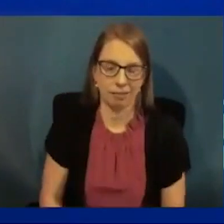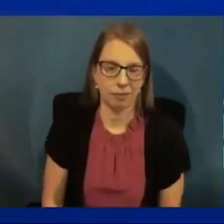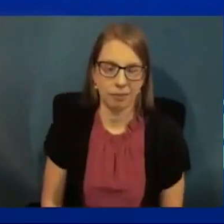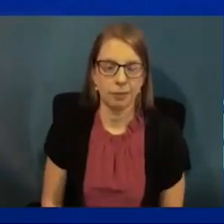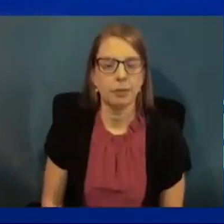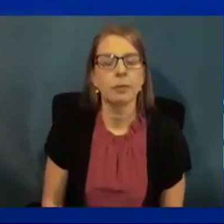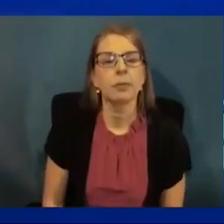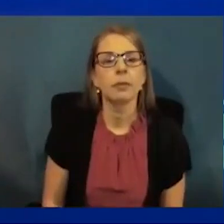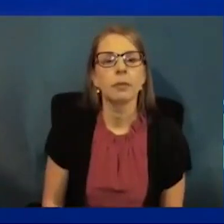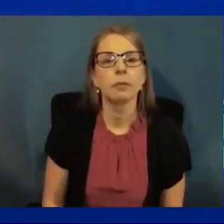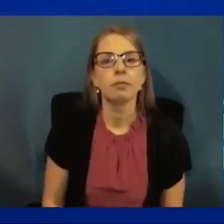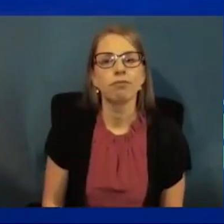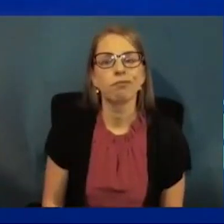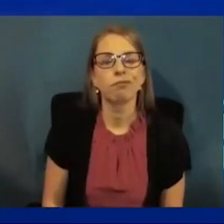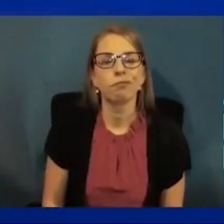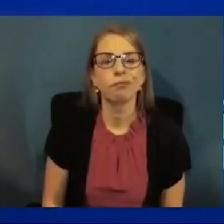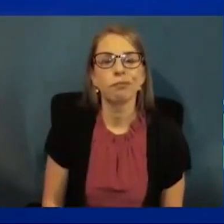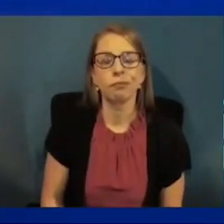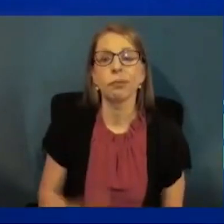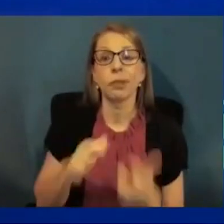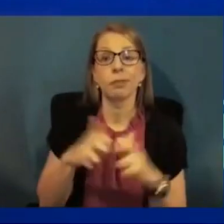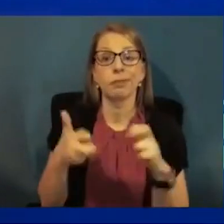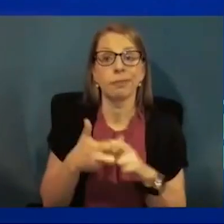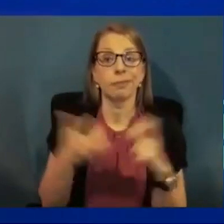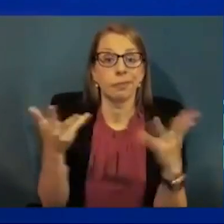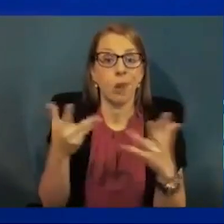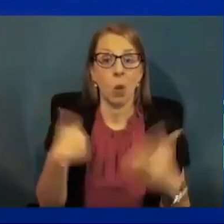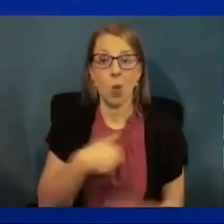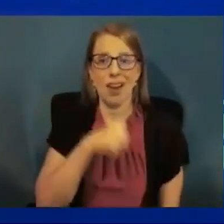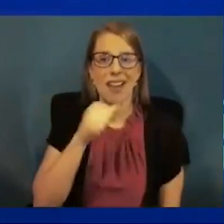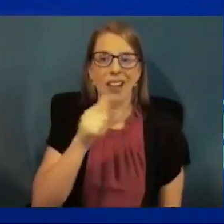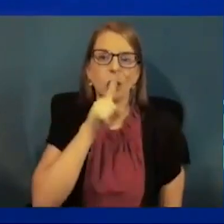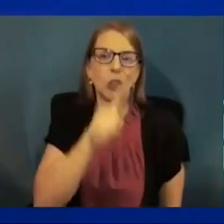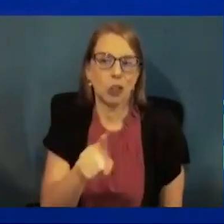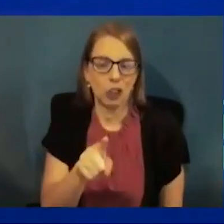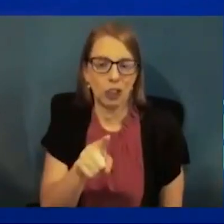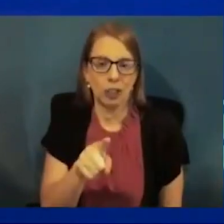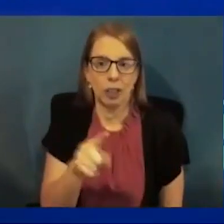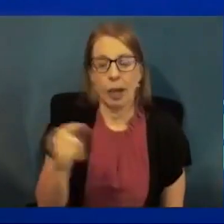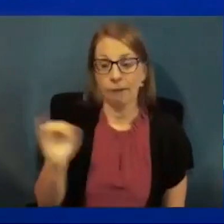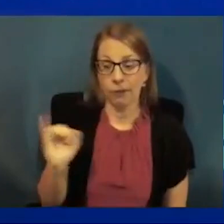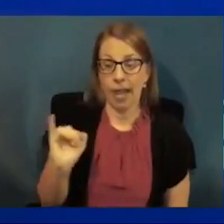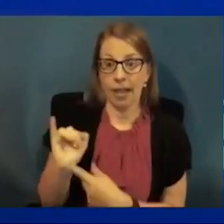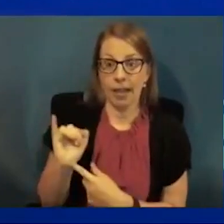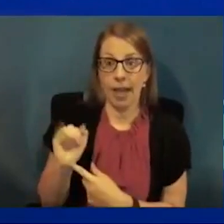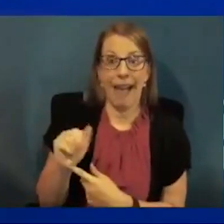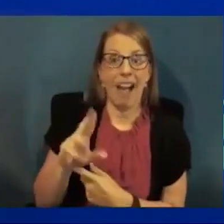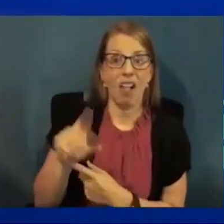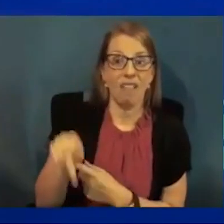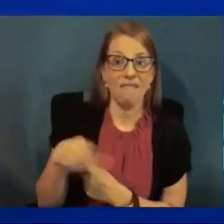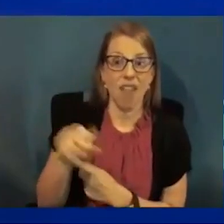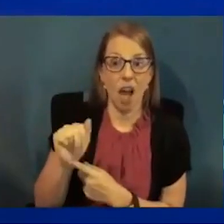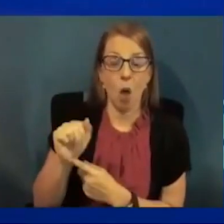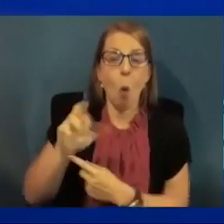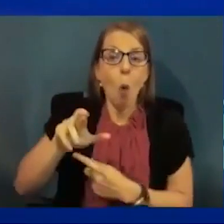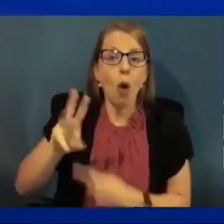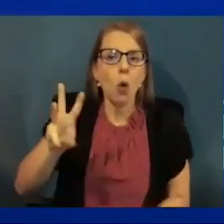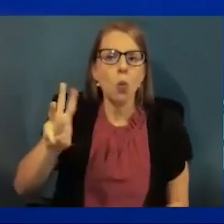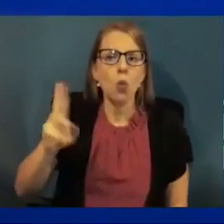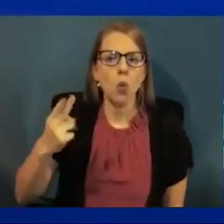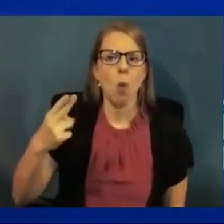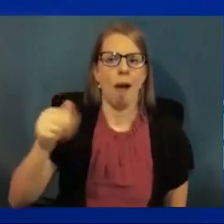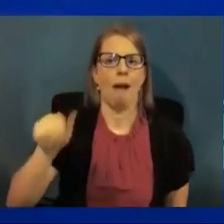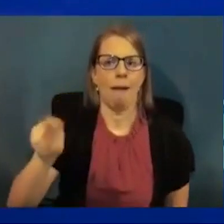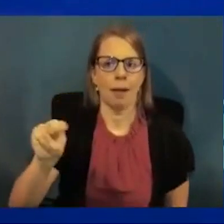think the problem is that we're not sure that infection with the alpha or the original strain really protects you that well from the